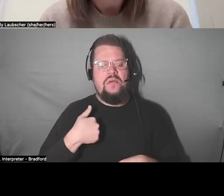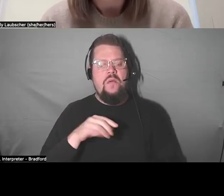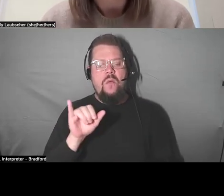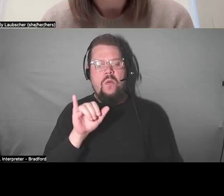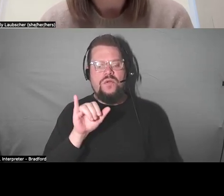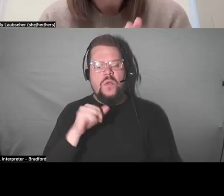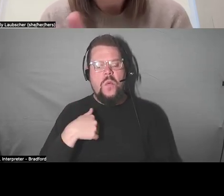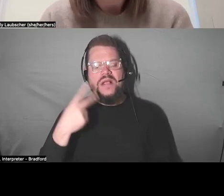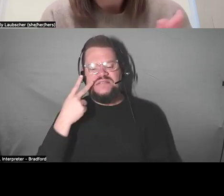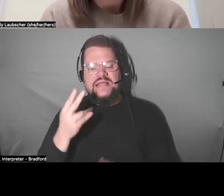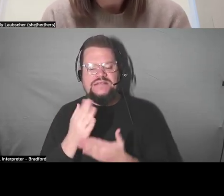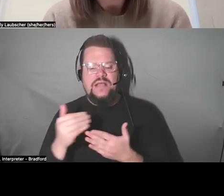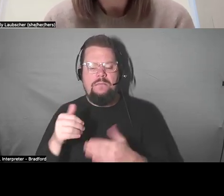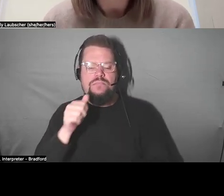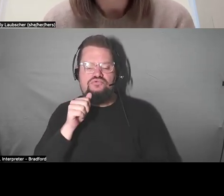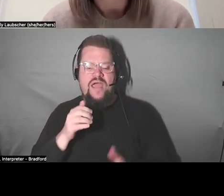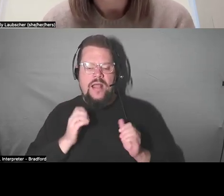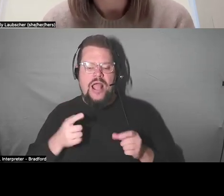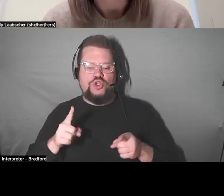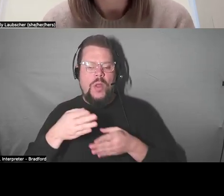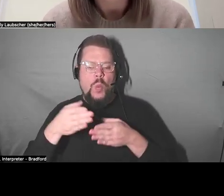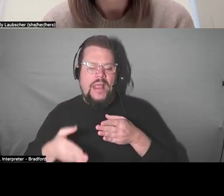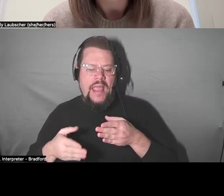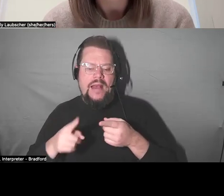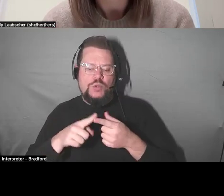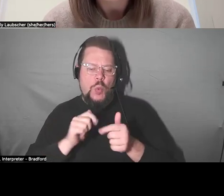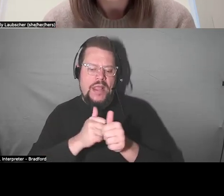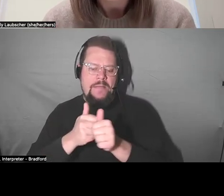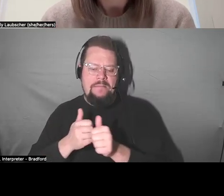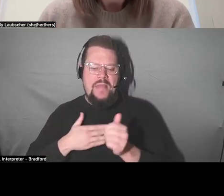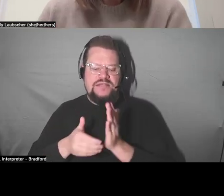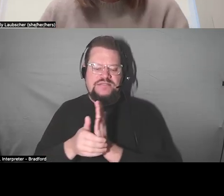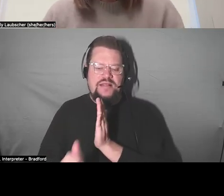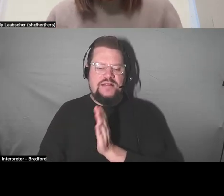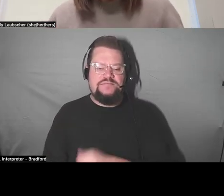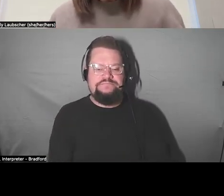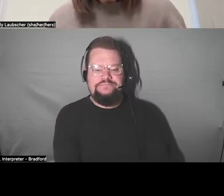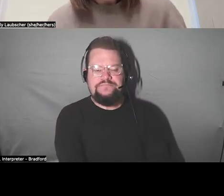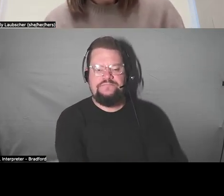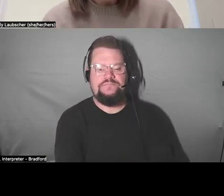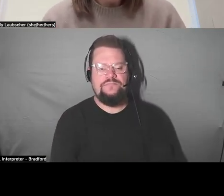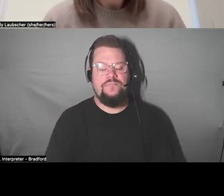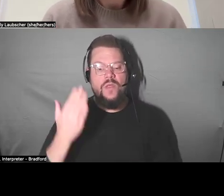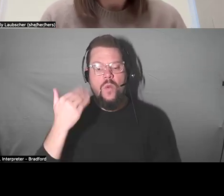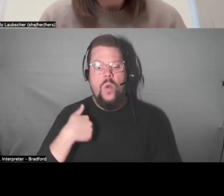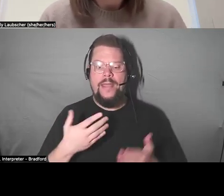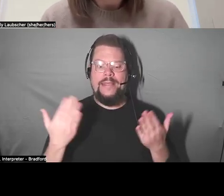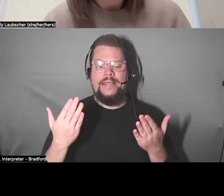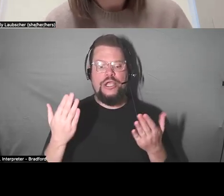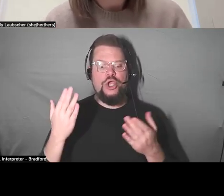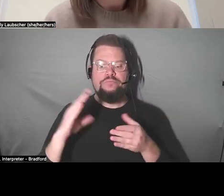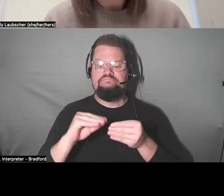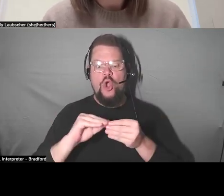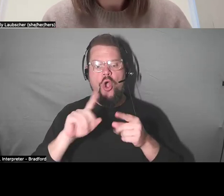private clients on kind of on the weekends to keep up my clinical skills. So, why am I here talking to you about